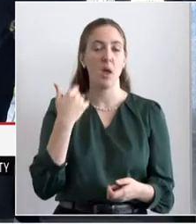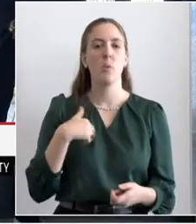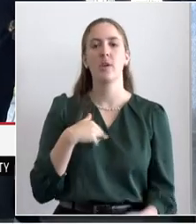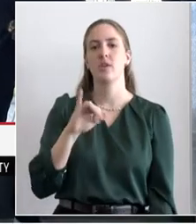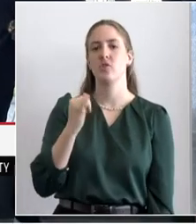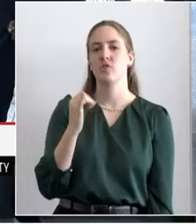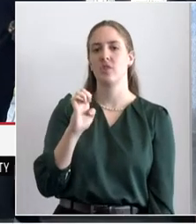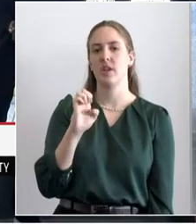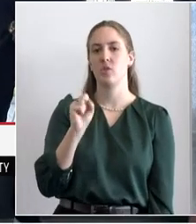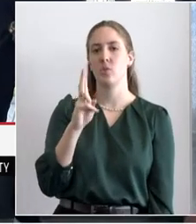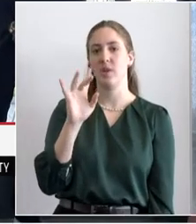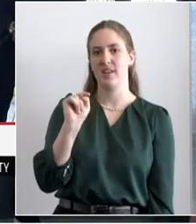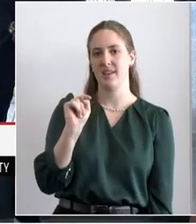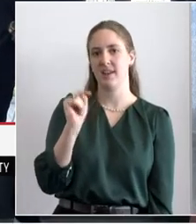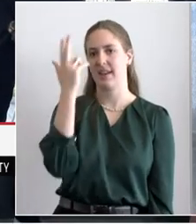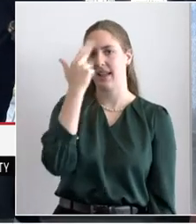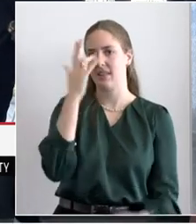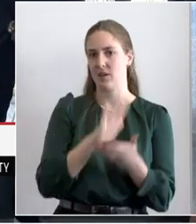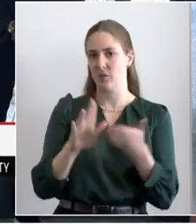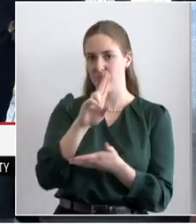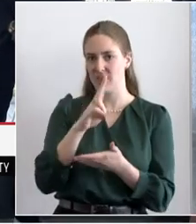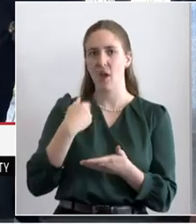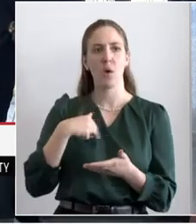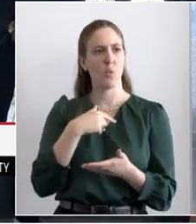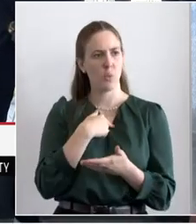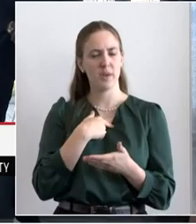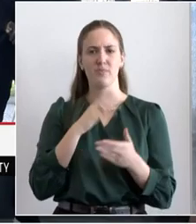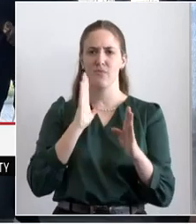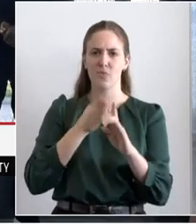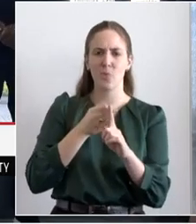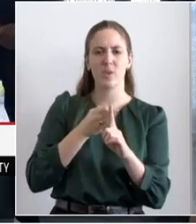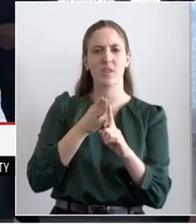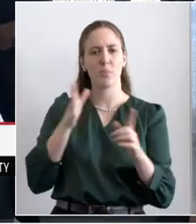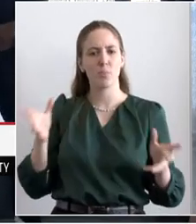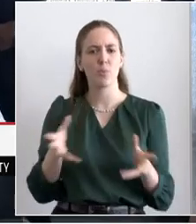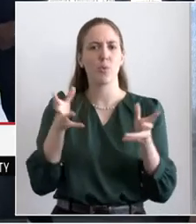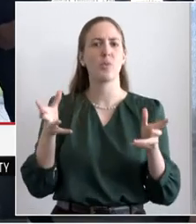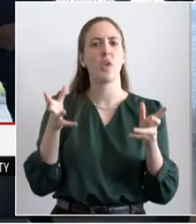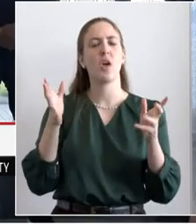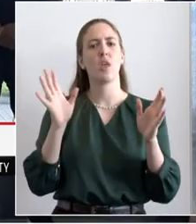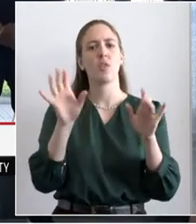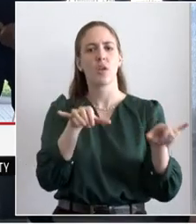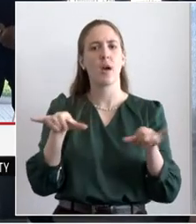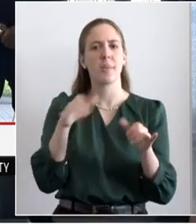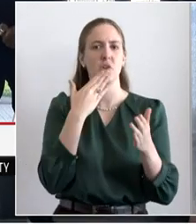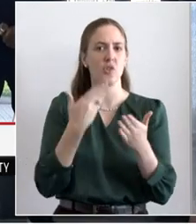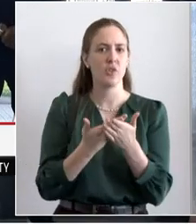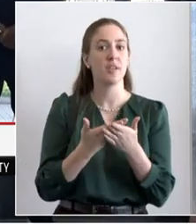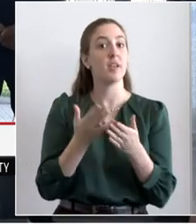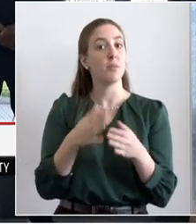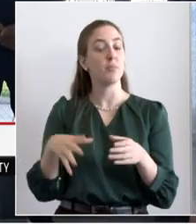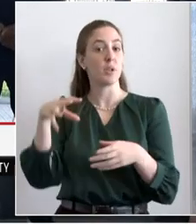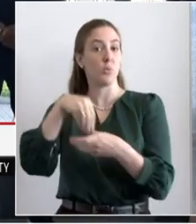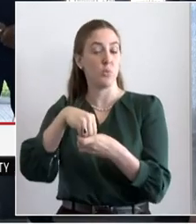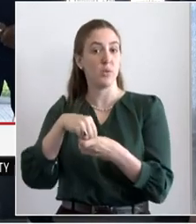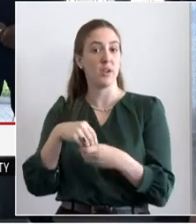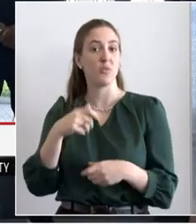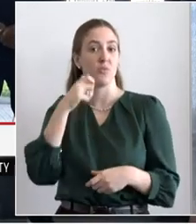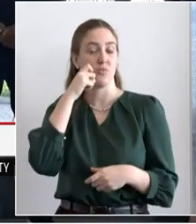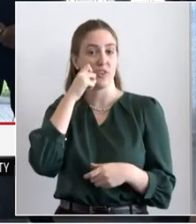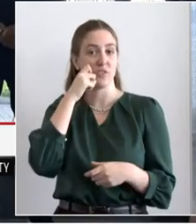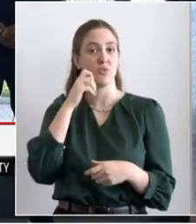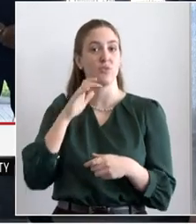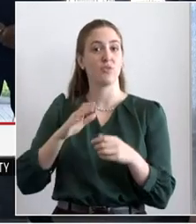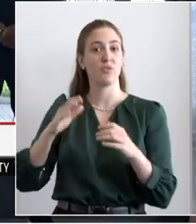university, Georgetown is committed to promoting the common good, which includes advancing racial justice and equity. Our engagement with